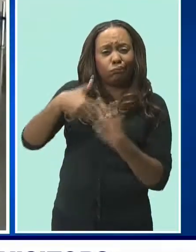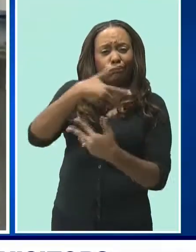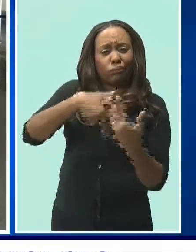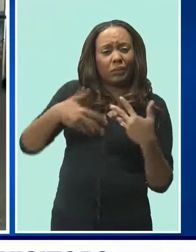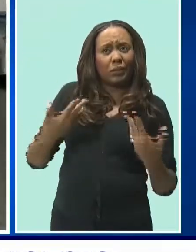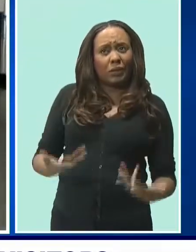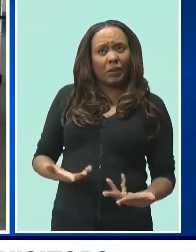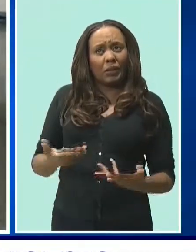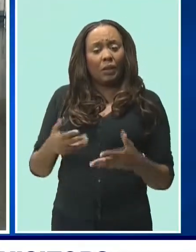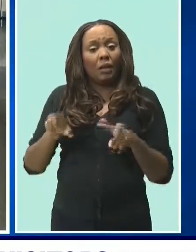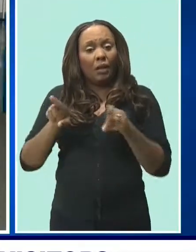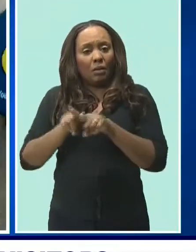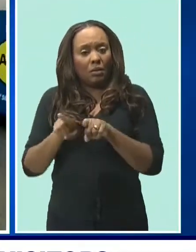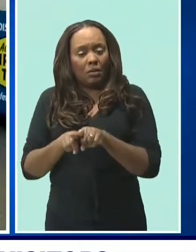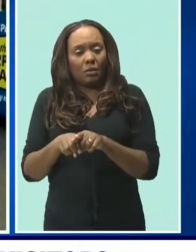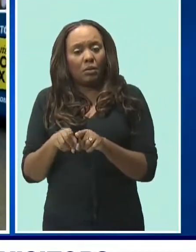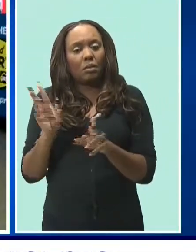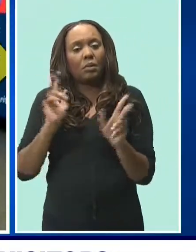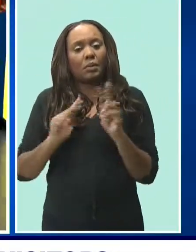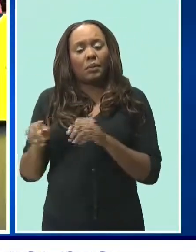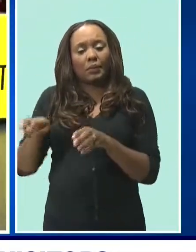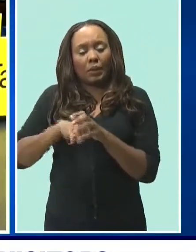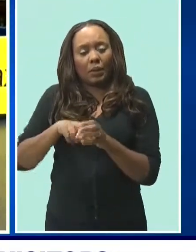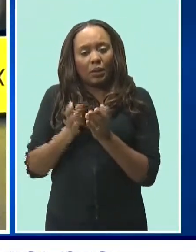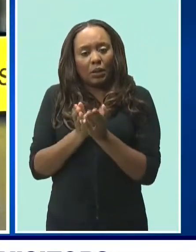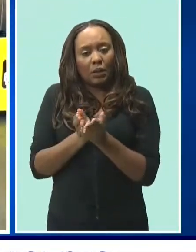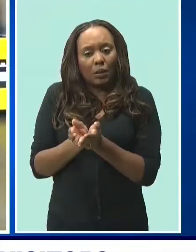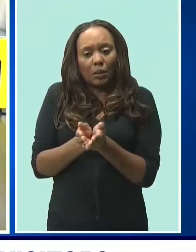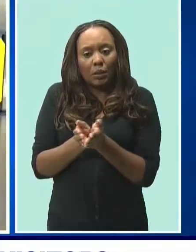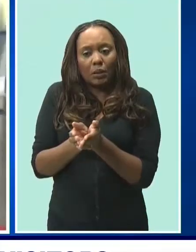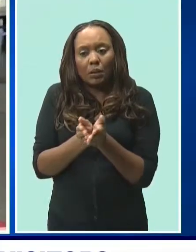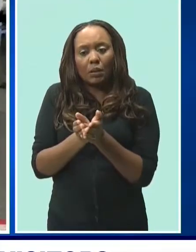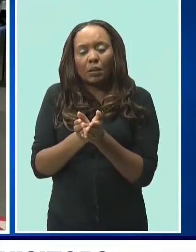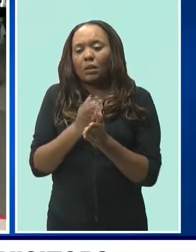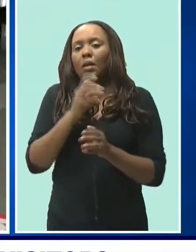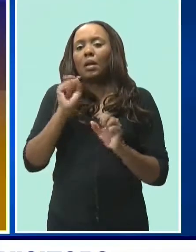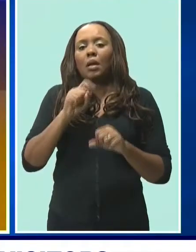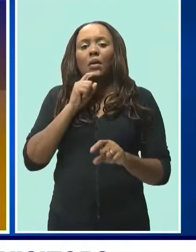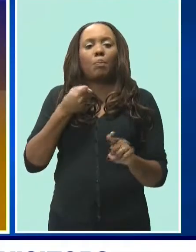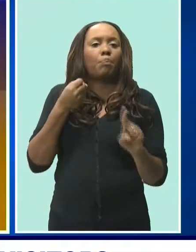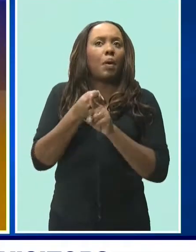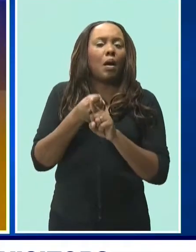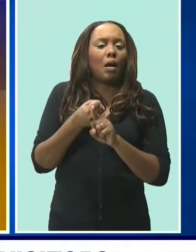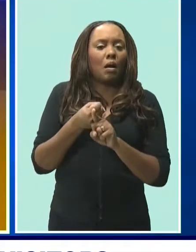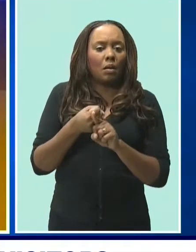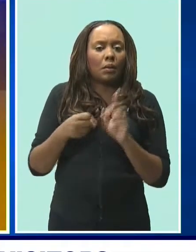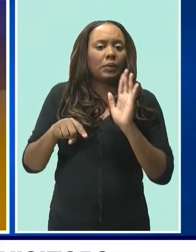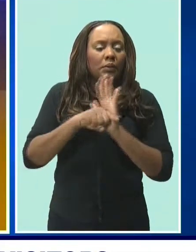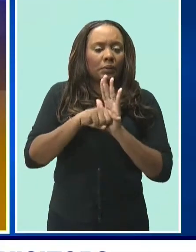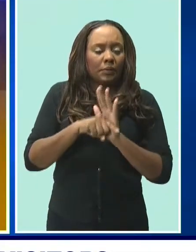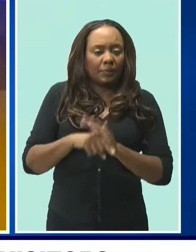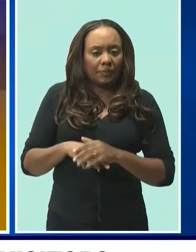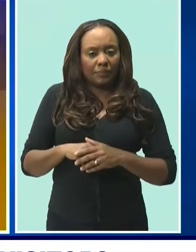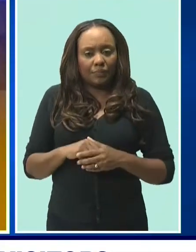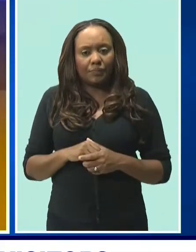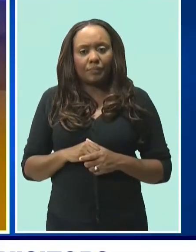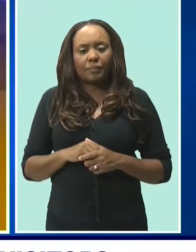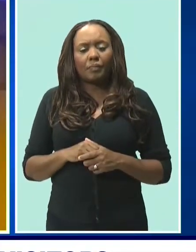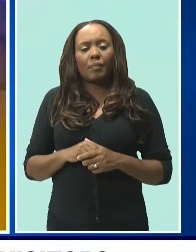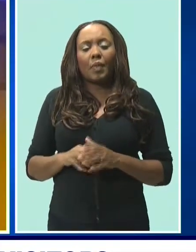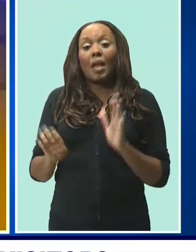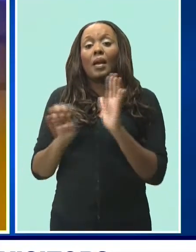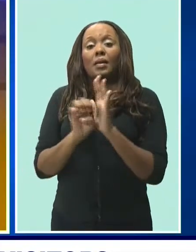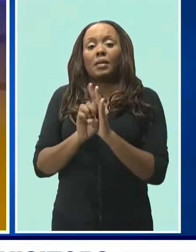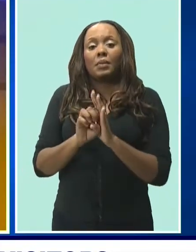implications for the cruise industry, as connecting airports could be impacted. If you look at Florida,